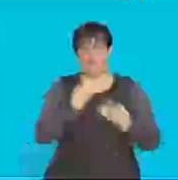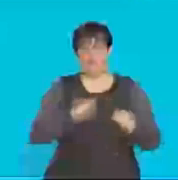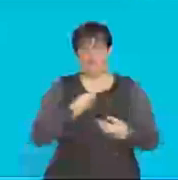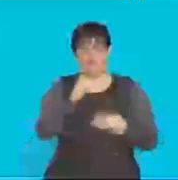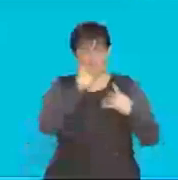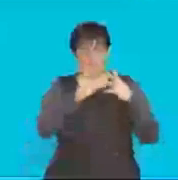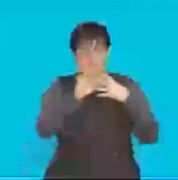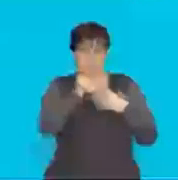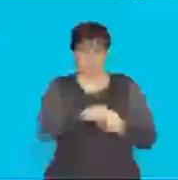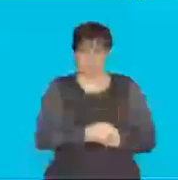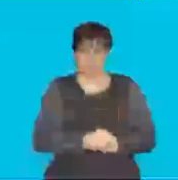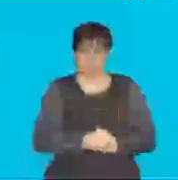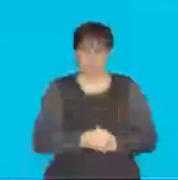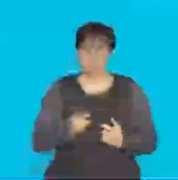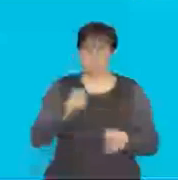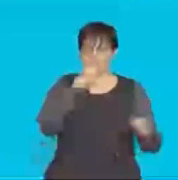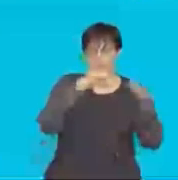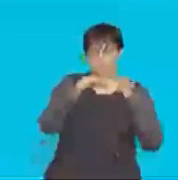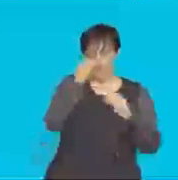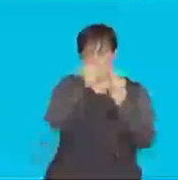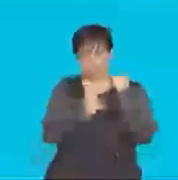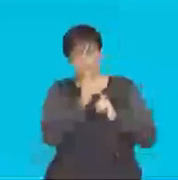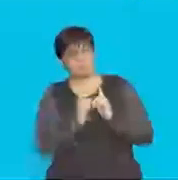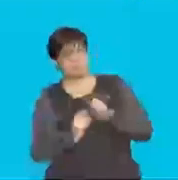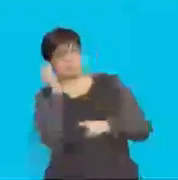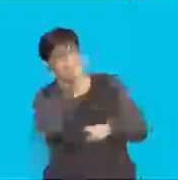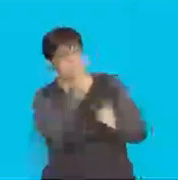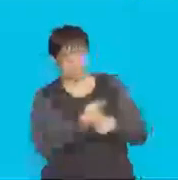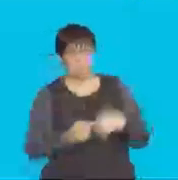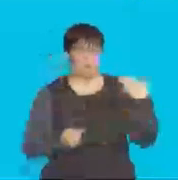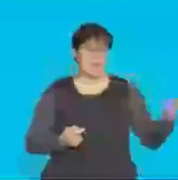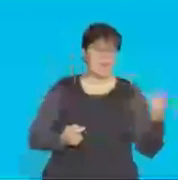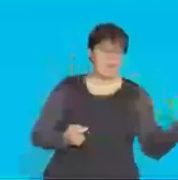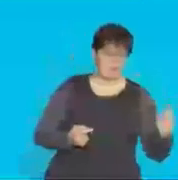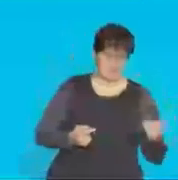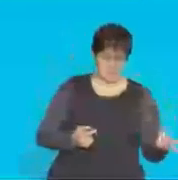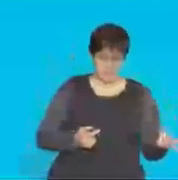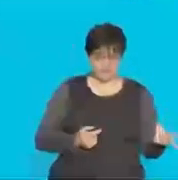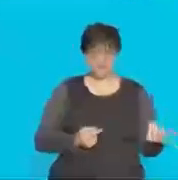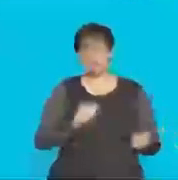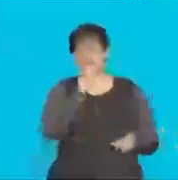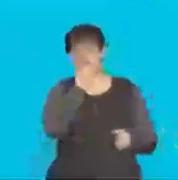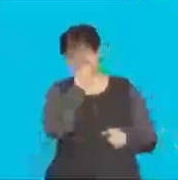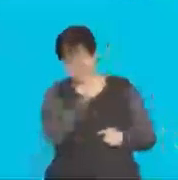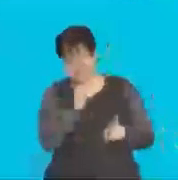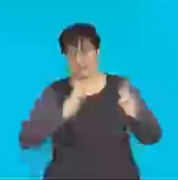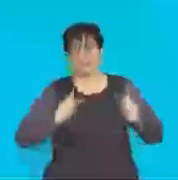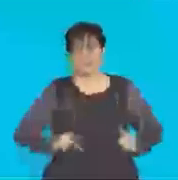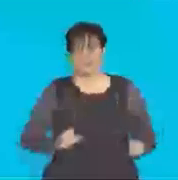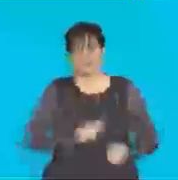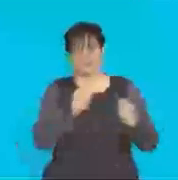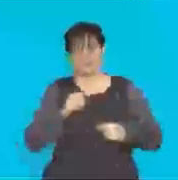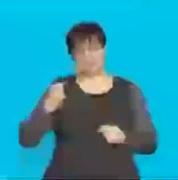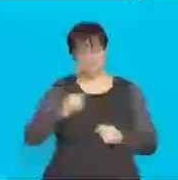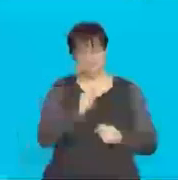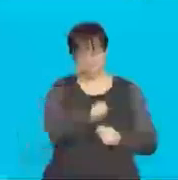expression of a characteristic. So when we describe an individual being tall or left-handed, we say that that's the physical expression